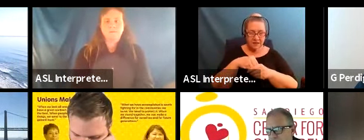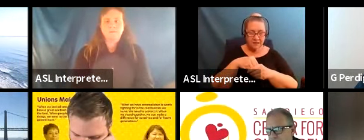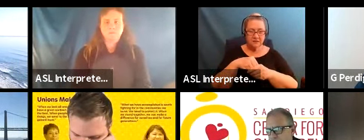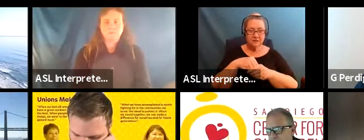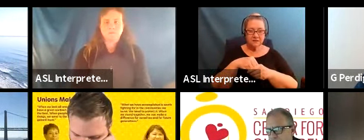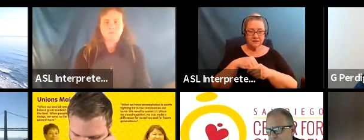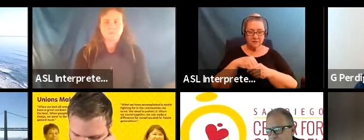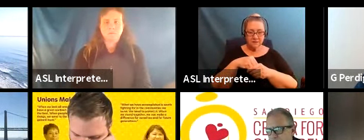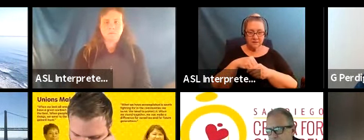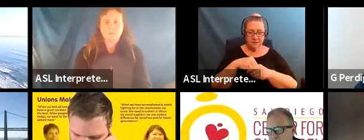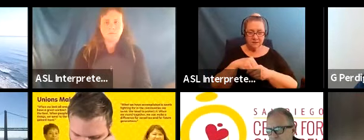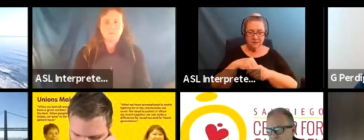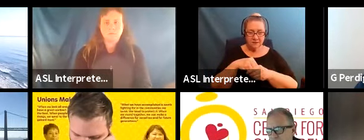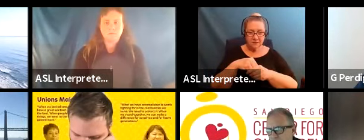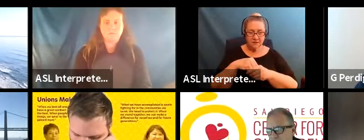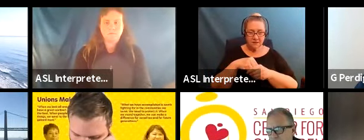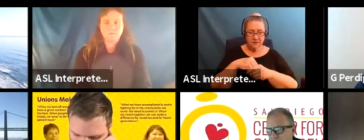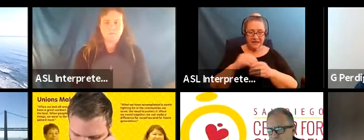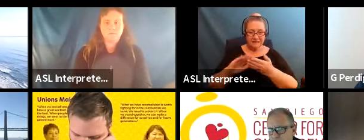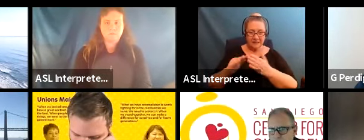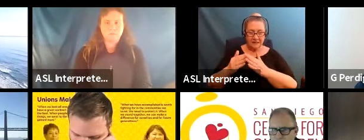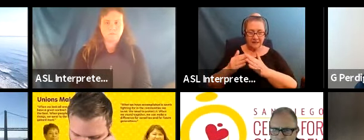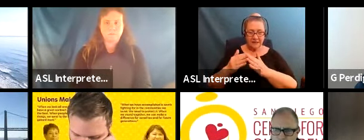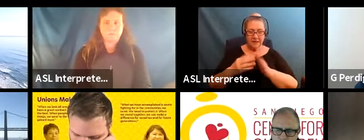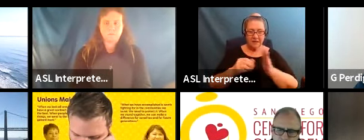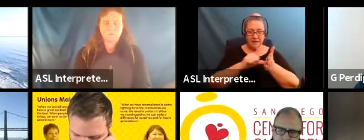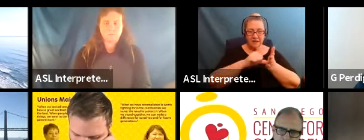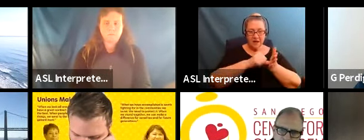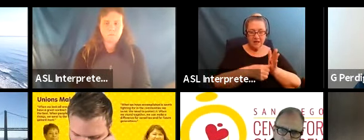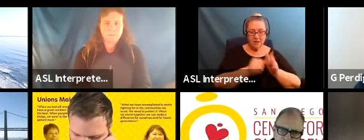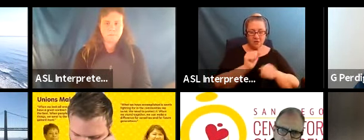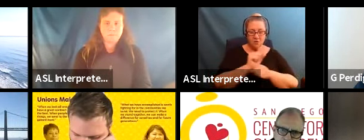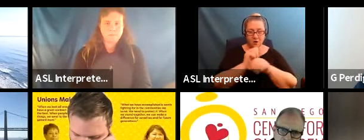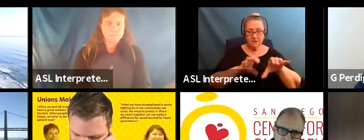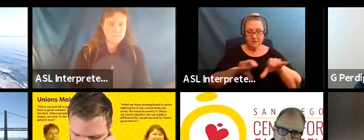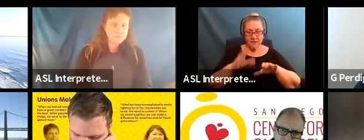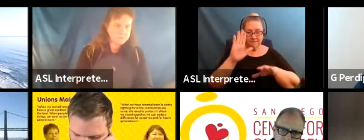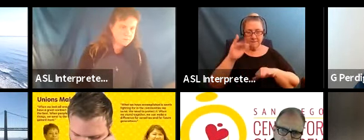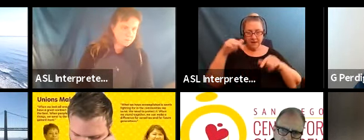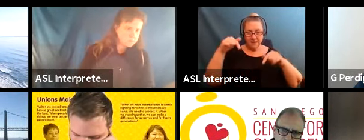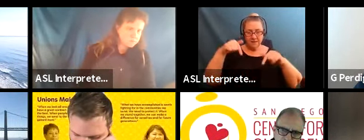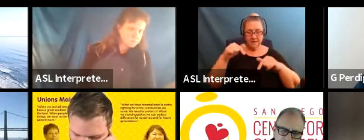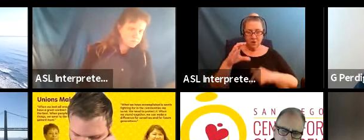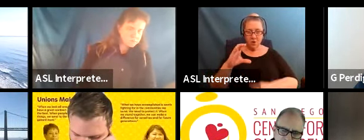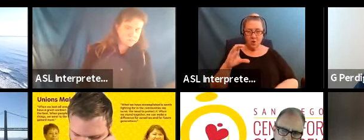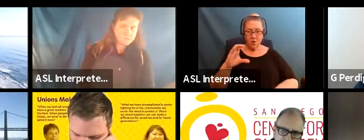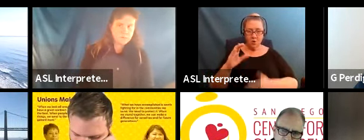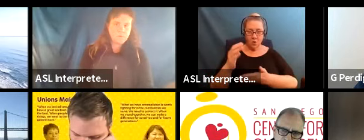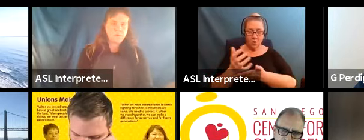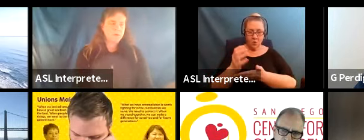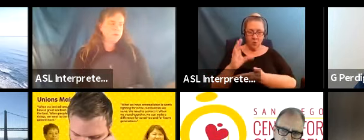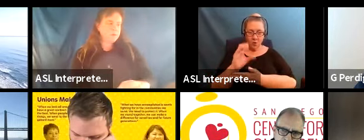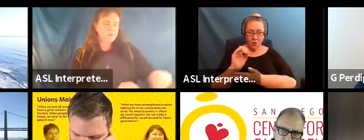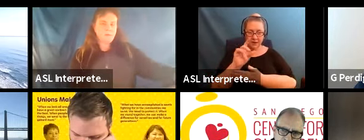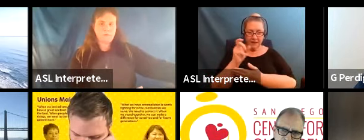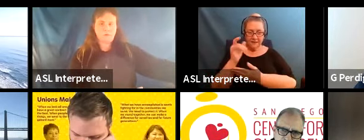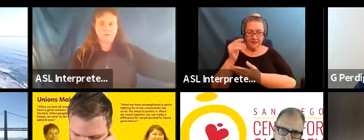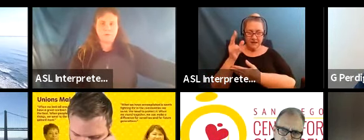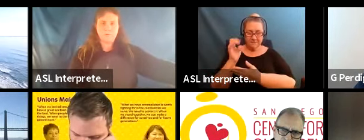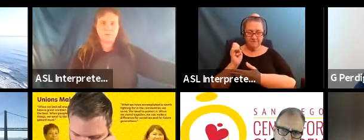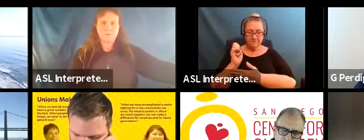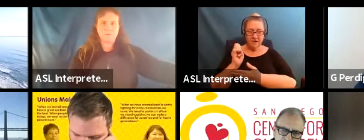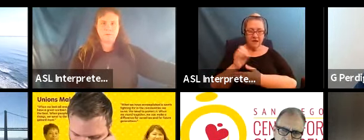highlighted the work that's being done by this collective and also by promotoras in the community, highlighted